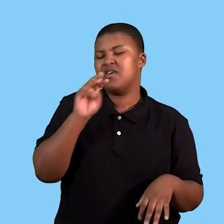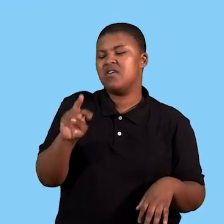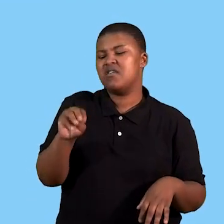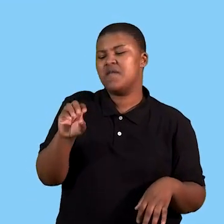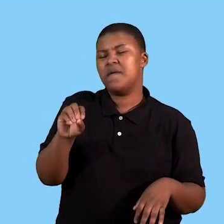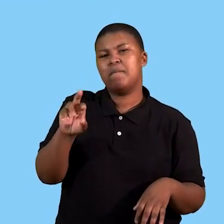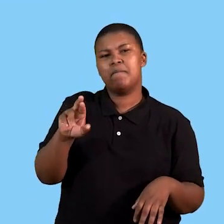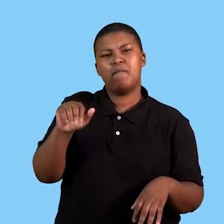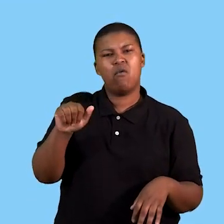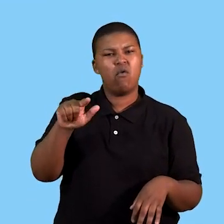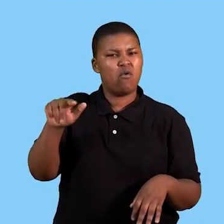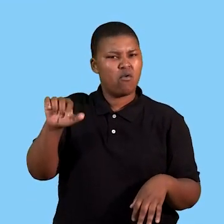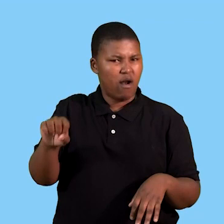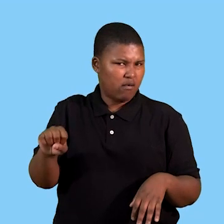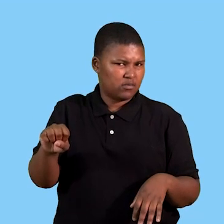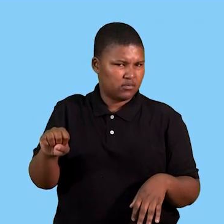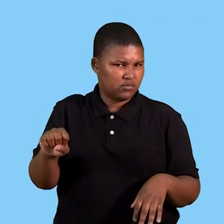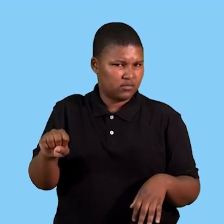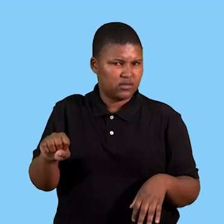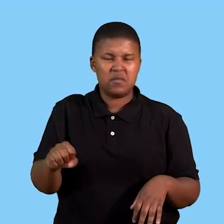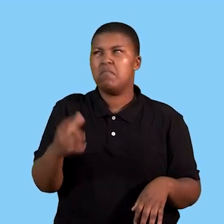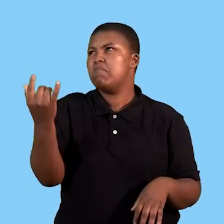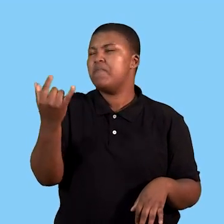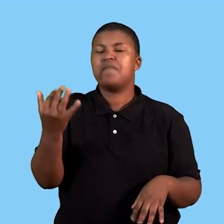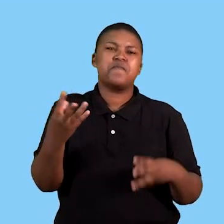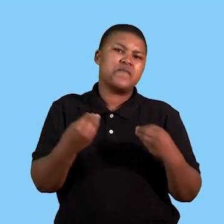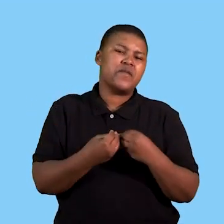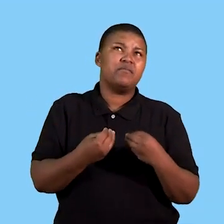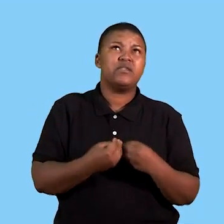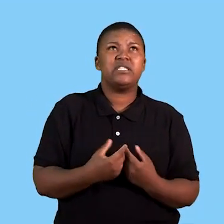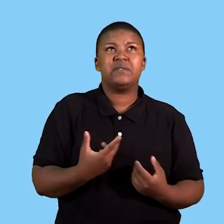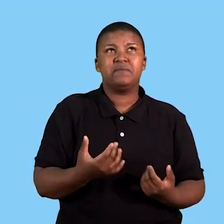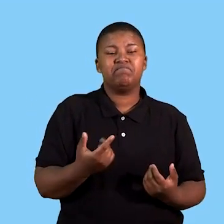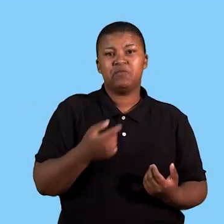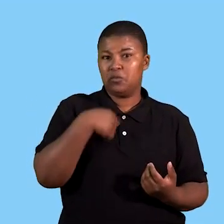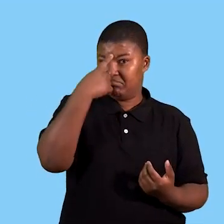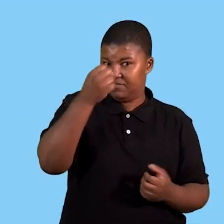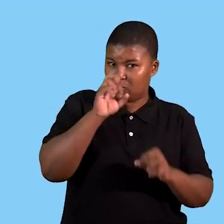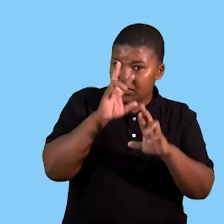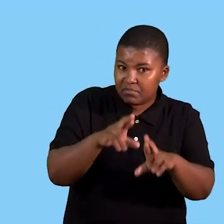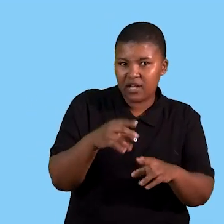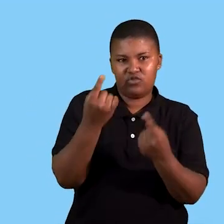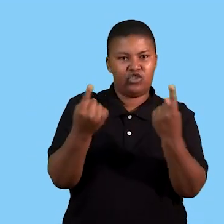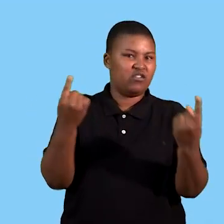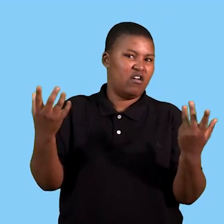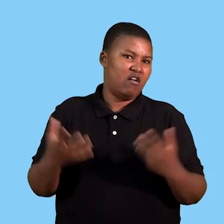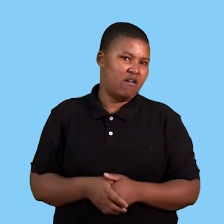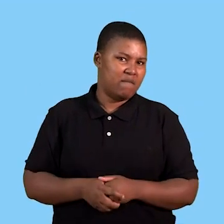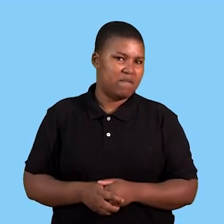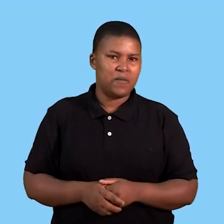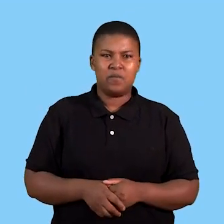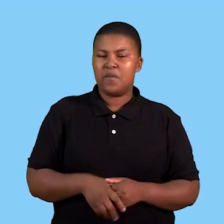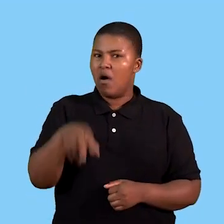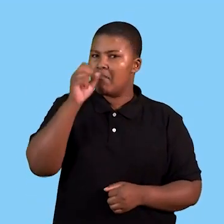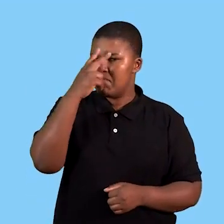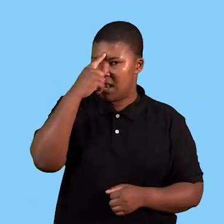the employees that are shared by the employees. So this might be something like we believe in respect for each other.